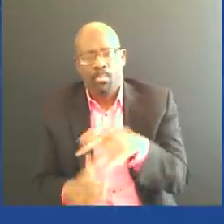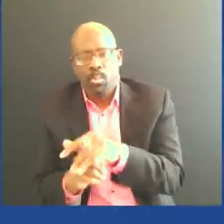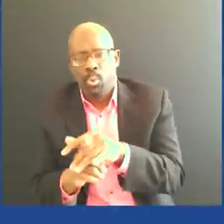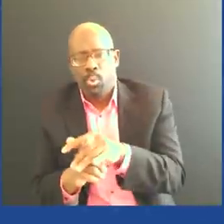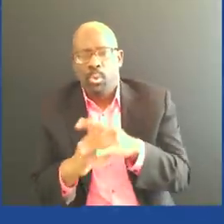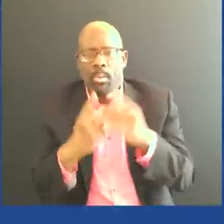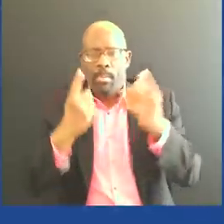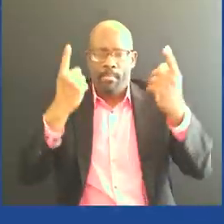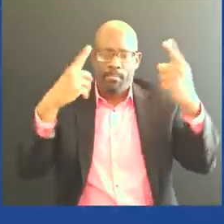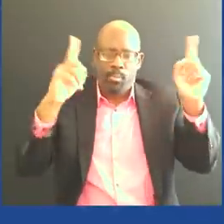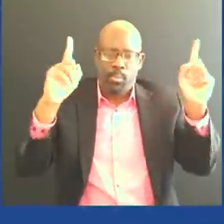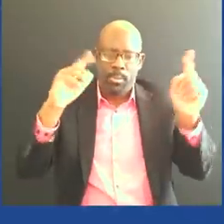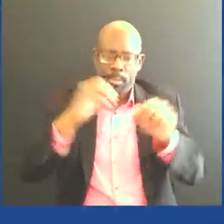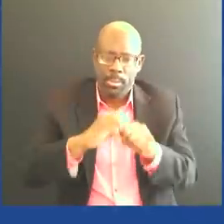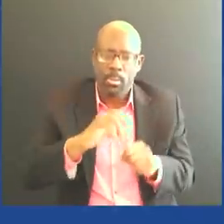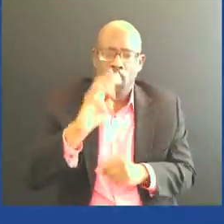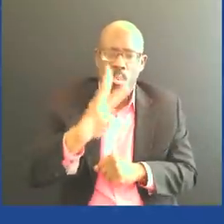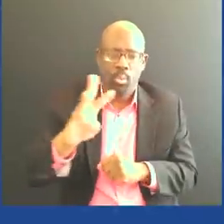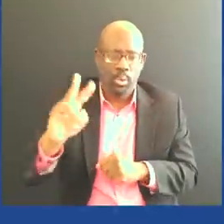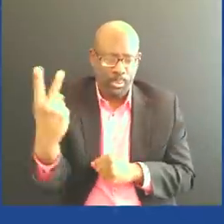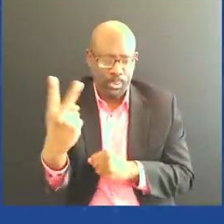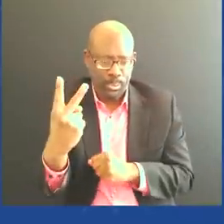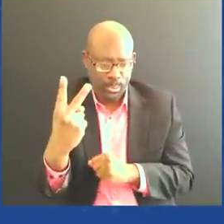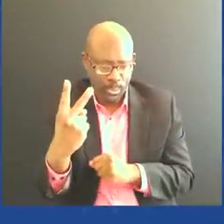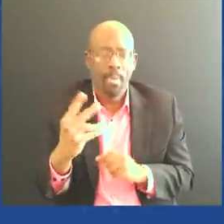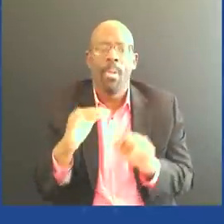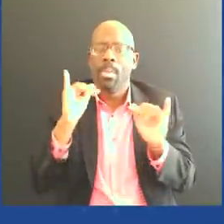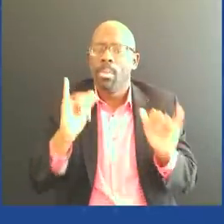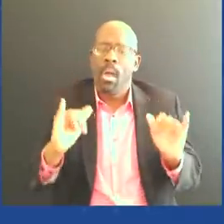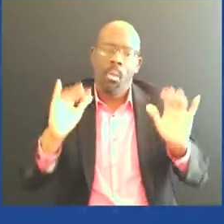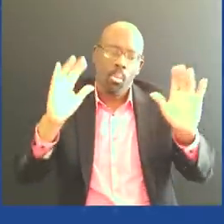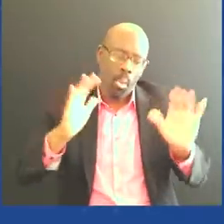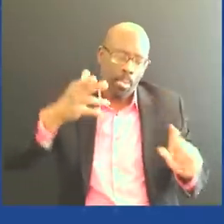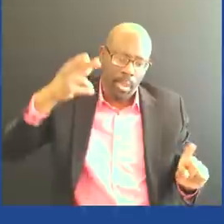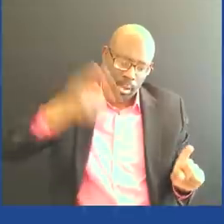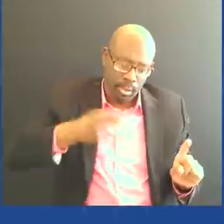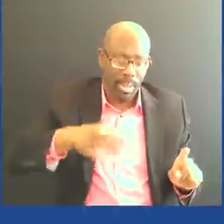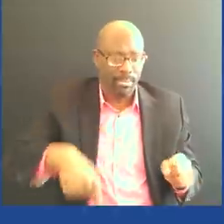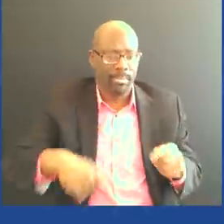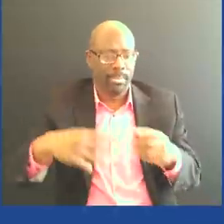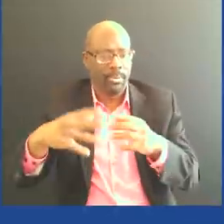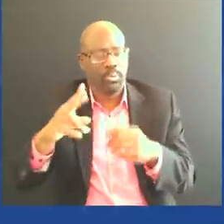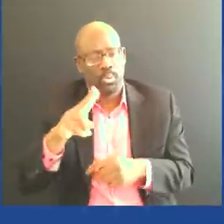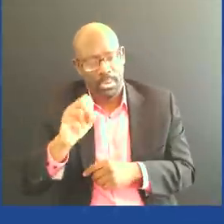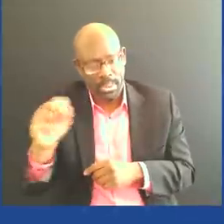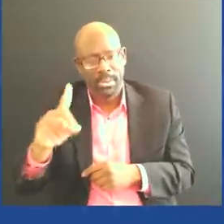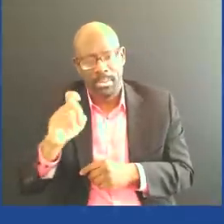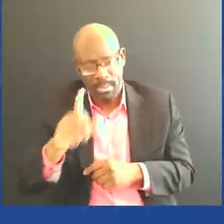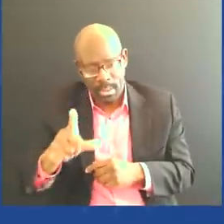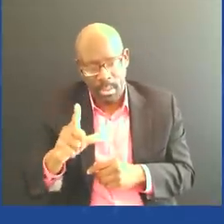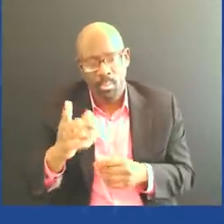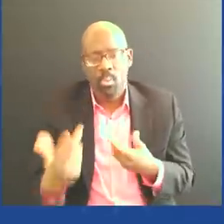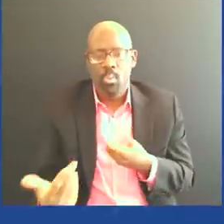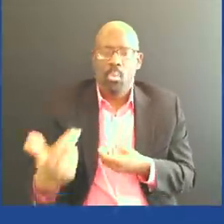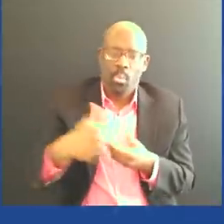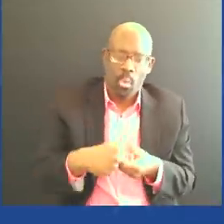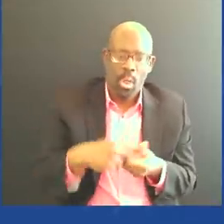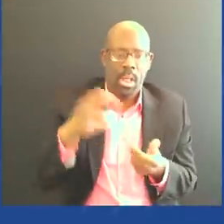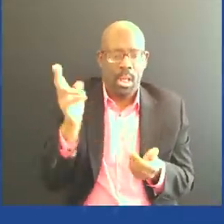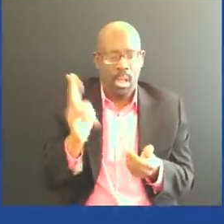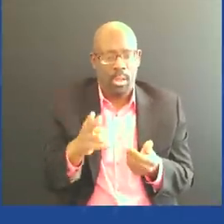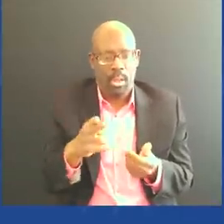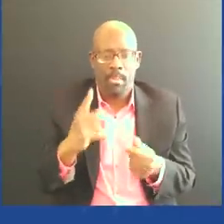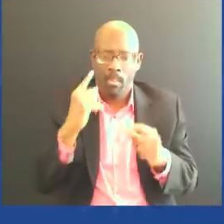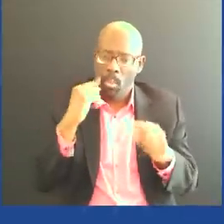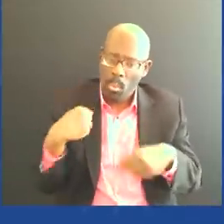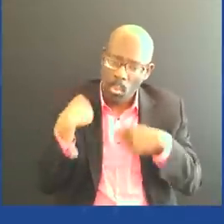history that the USS Delaware joins today. Throughout the Delaware history, the letter C has figured prominently